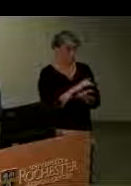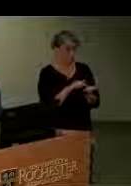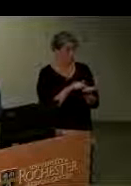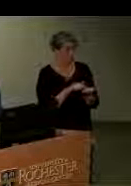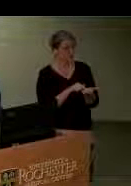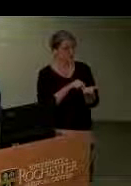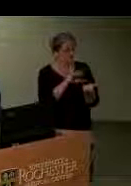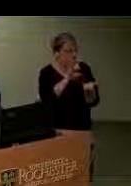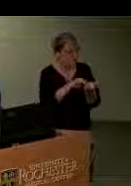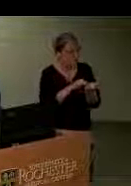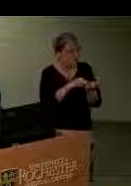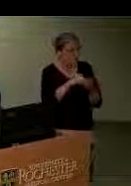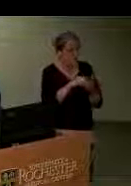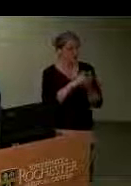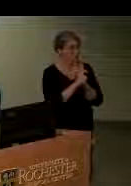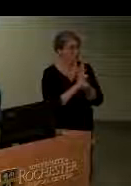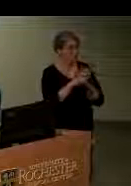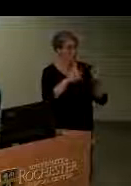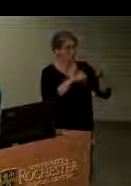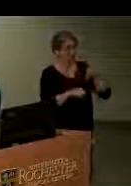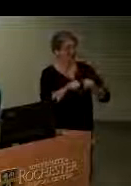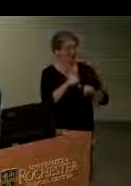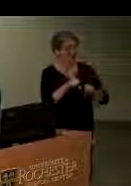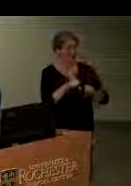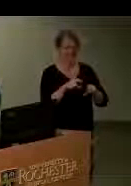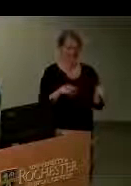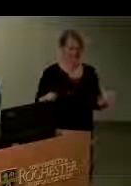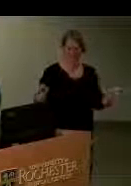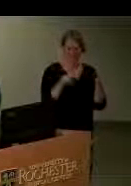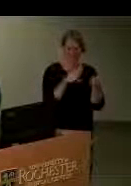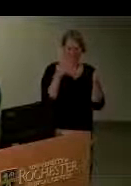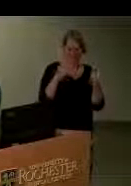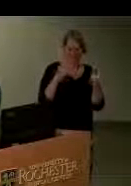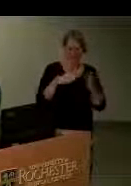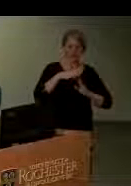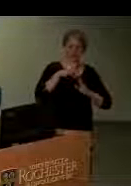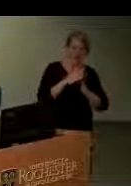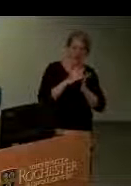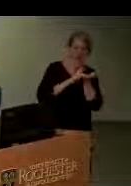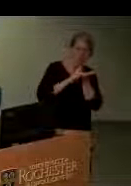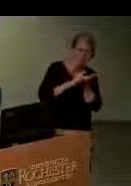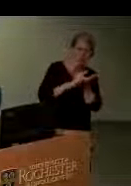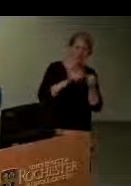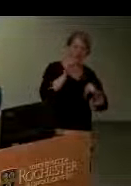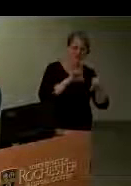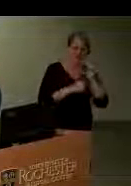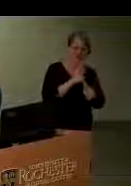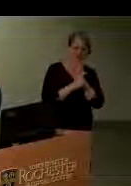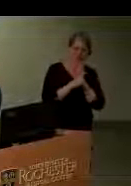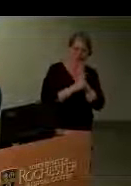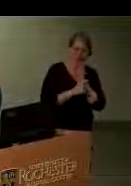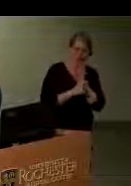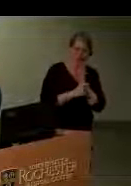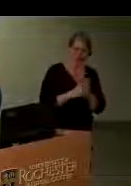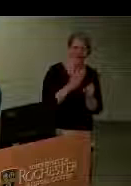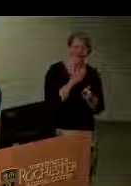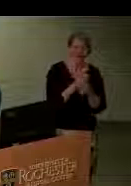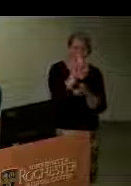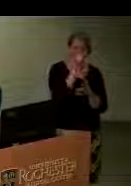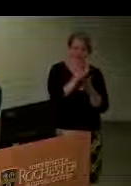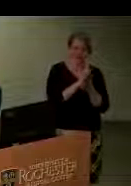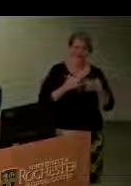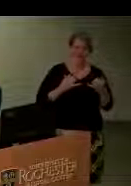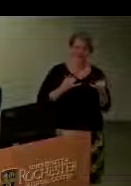not, was published in Science. Now, any of you who understand the top pure scientific journals, it is hard to believe